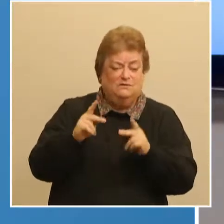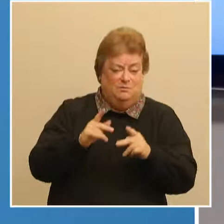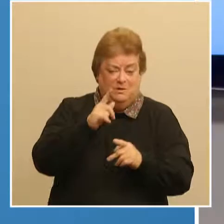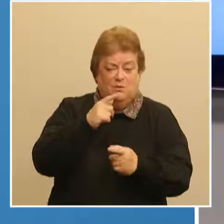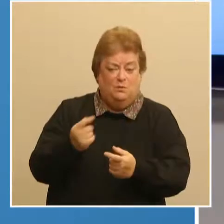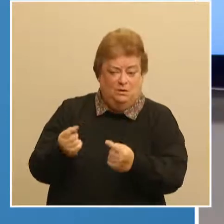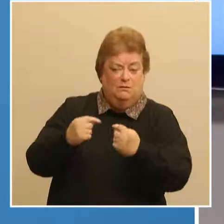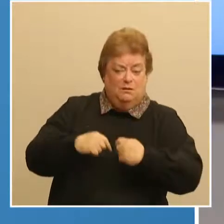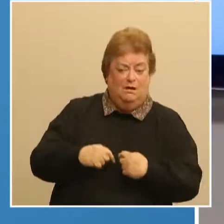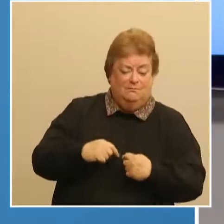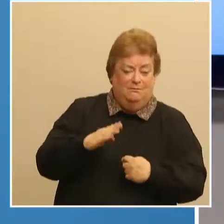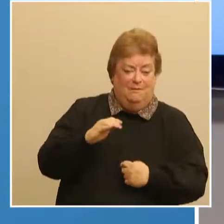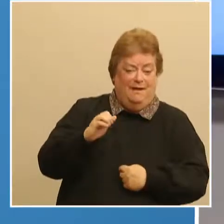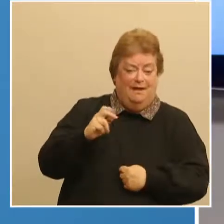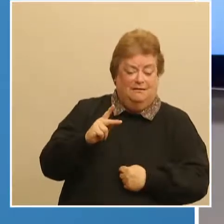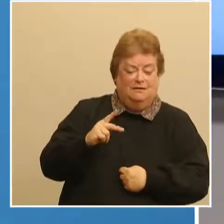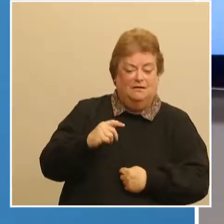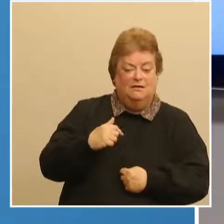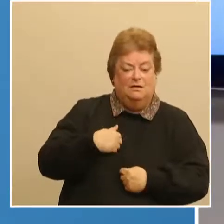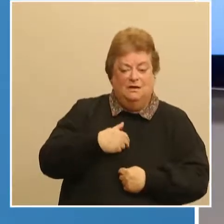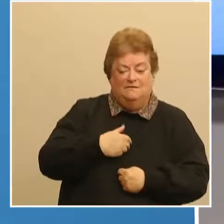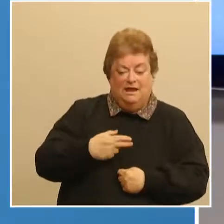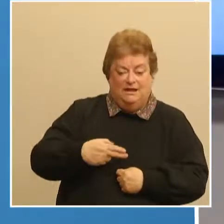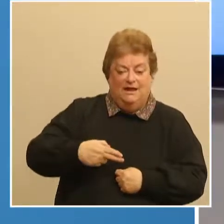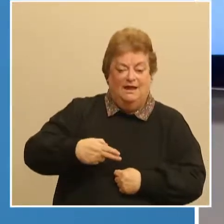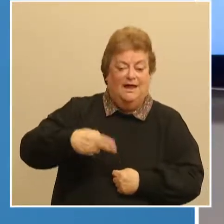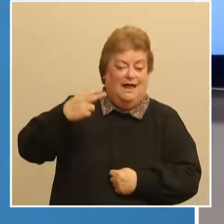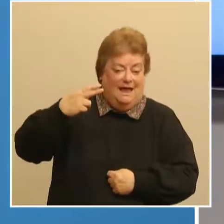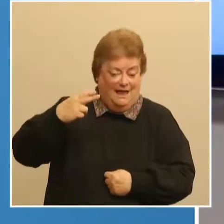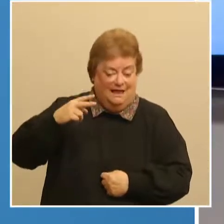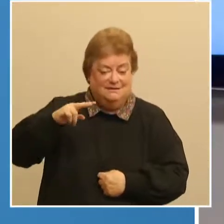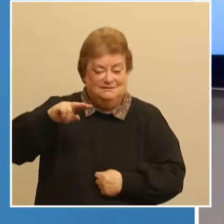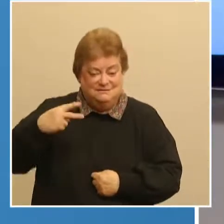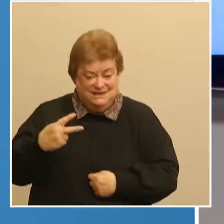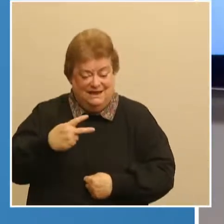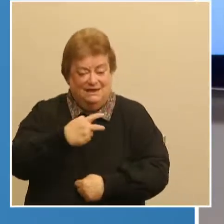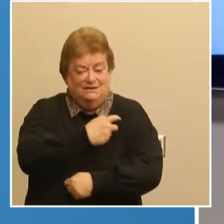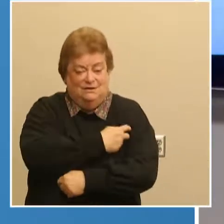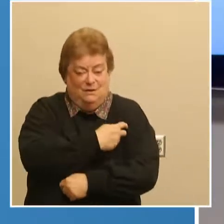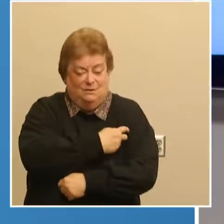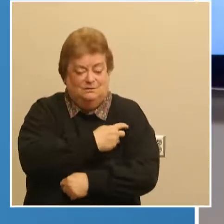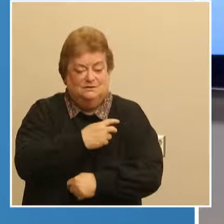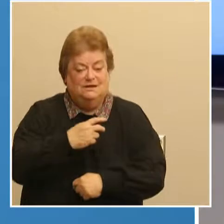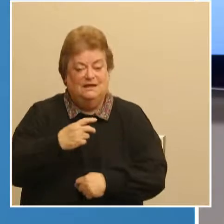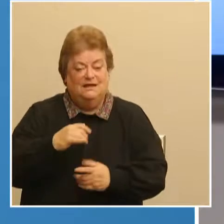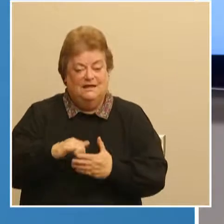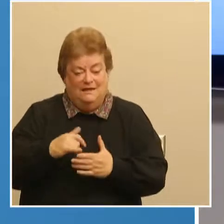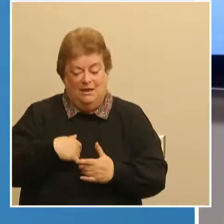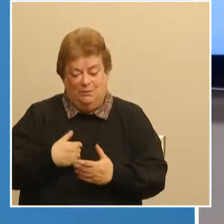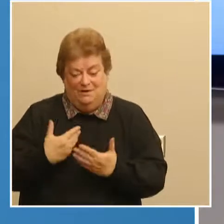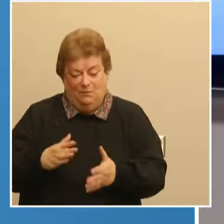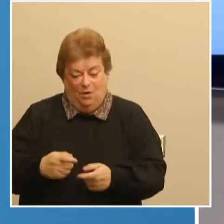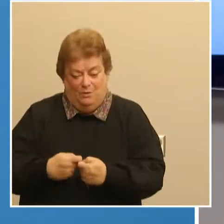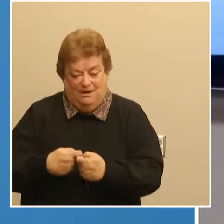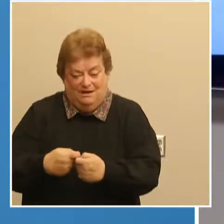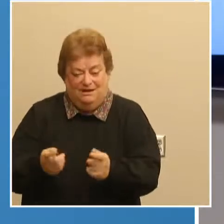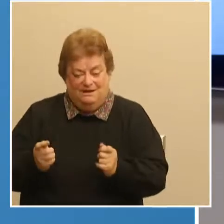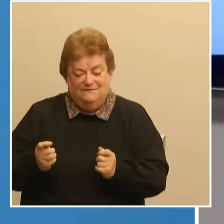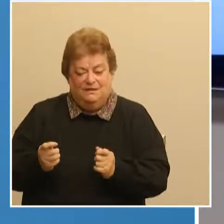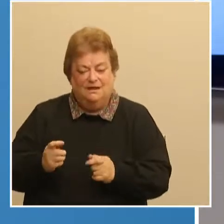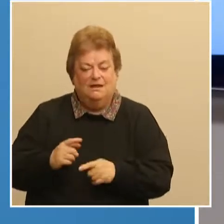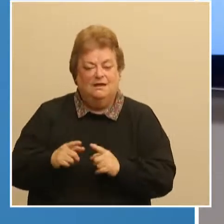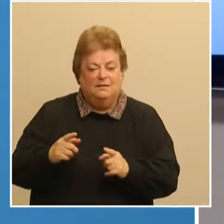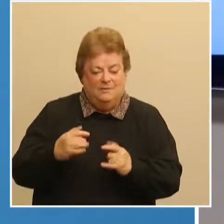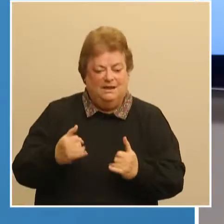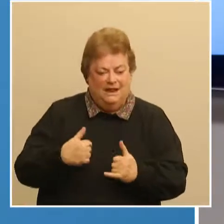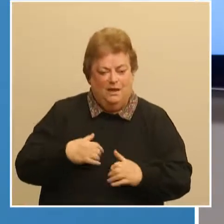had a really high second dose of vaccines administered here, but we're coming into